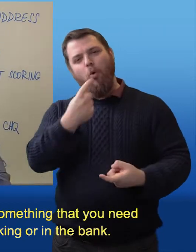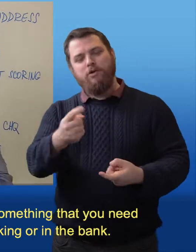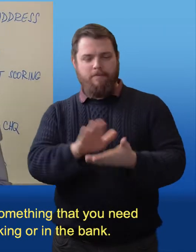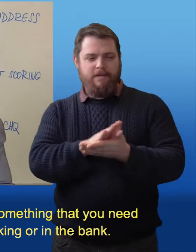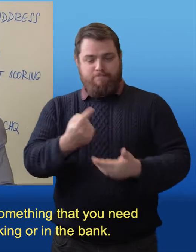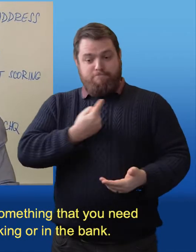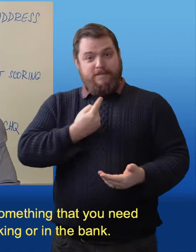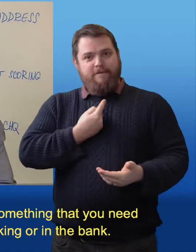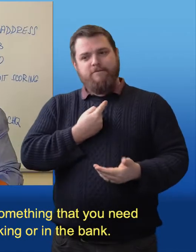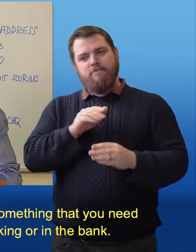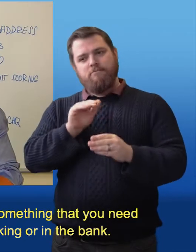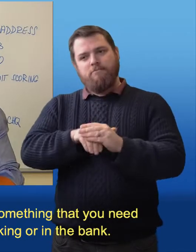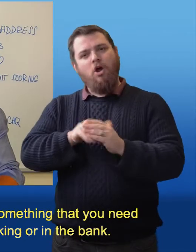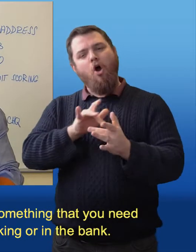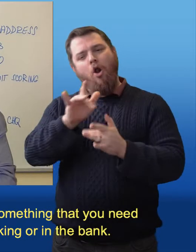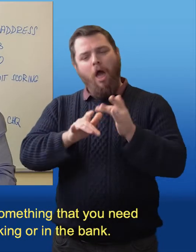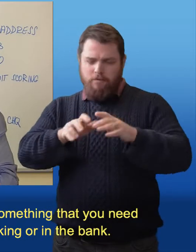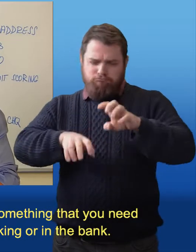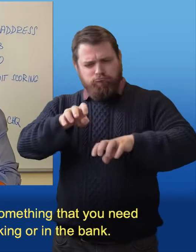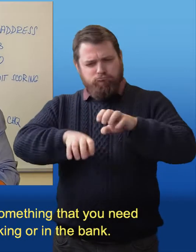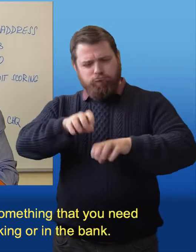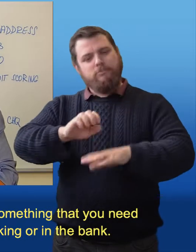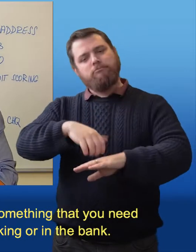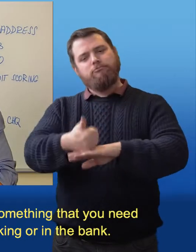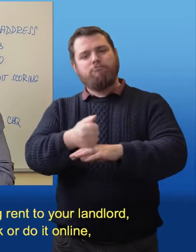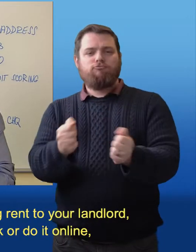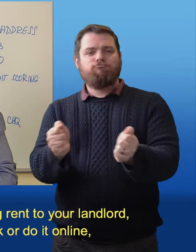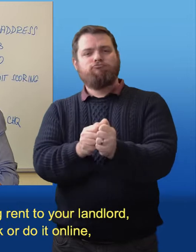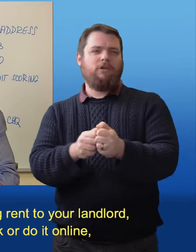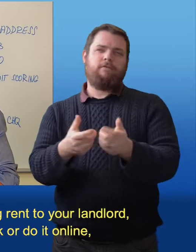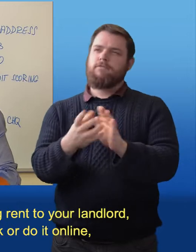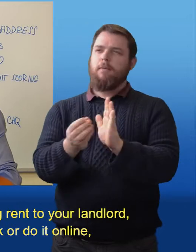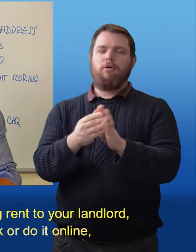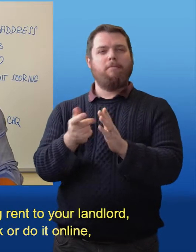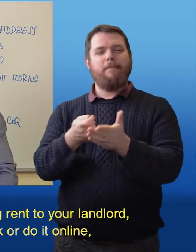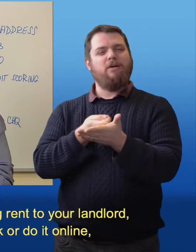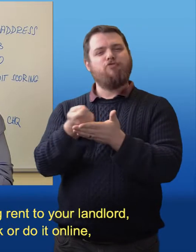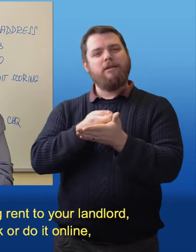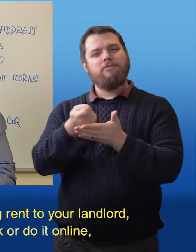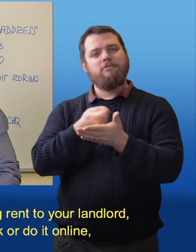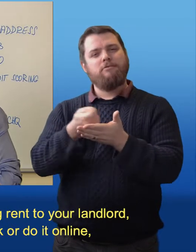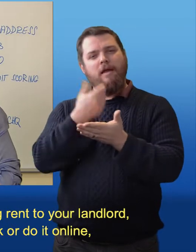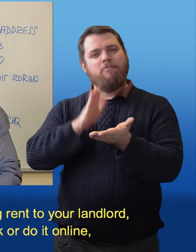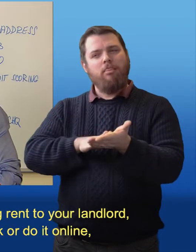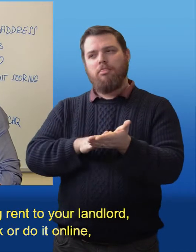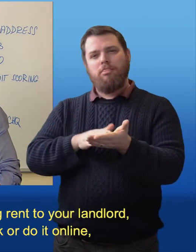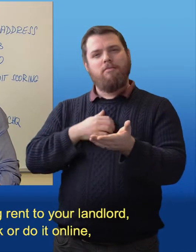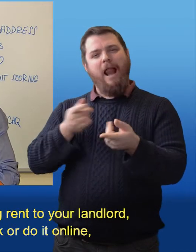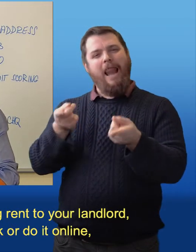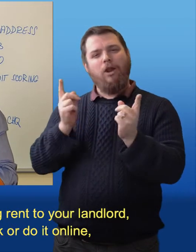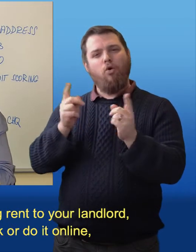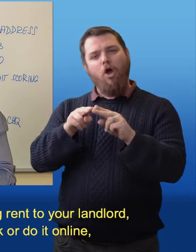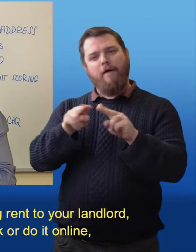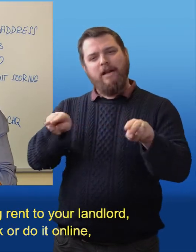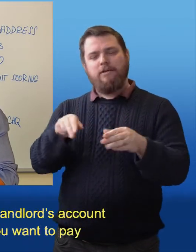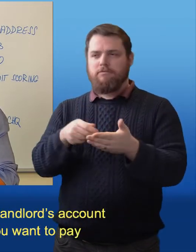that you need to set up via your online banking or in the bank. That means when you're paying rent to your landlord, you need to go to the bank or